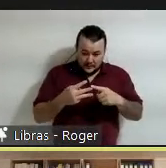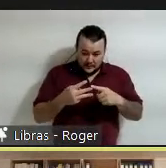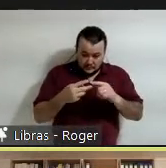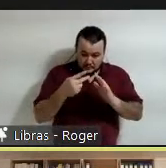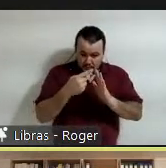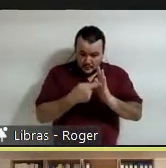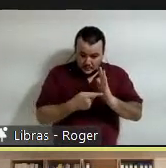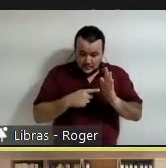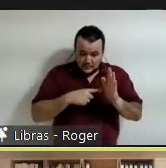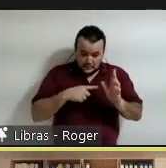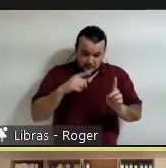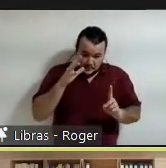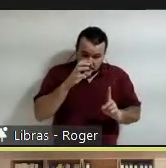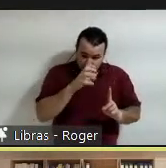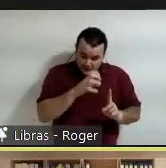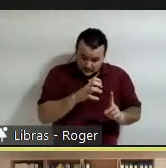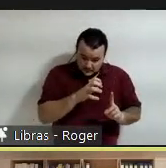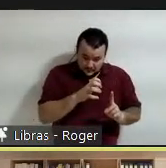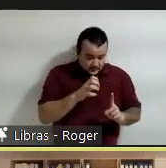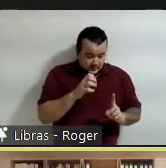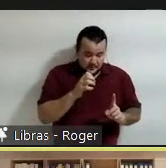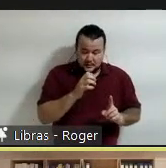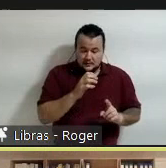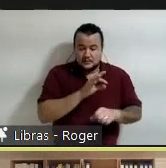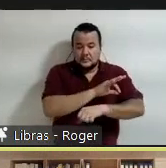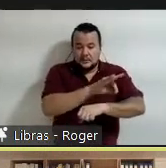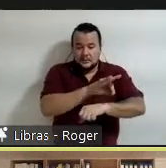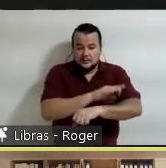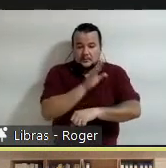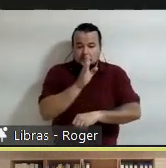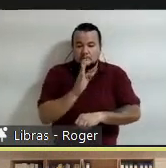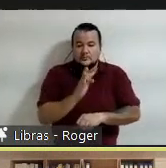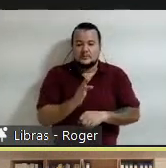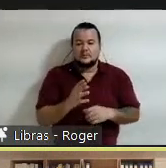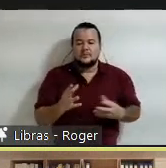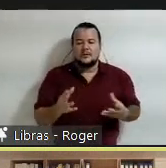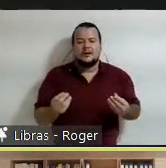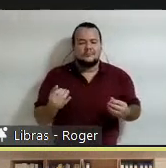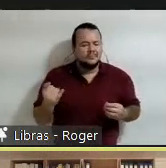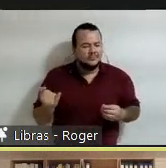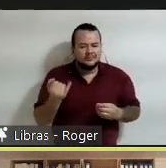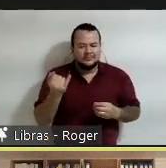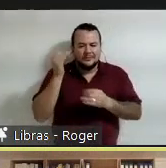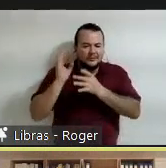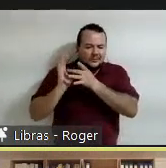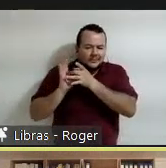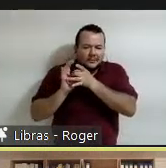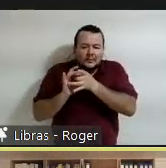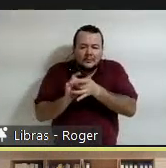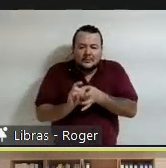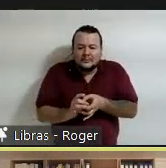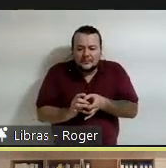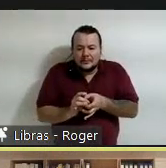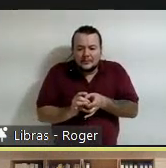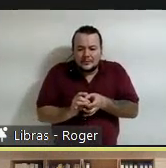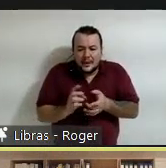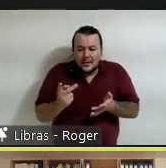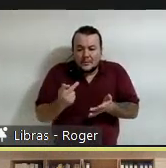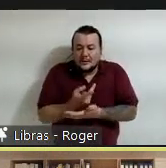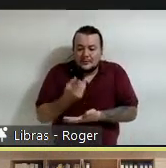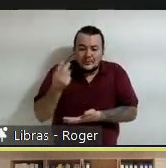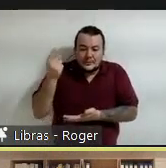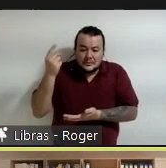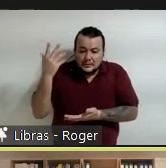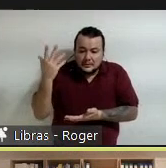very important to set it within the context of South Africa in the second half of the 20th century, first 2 decades of the